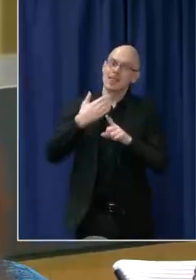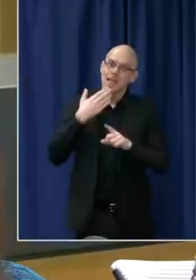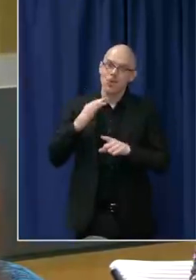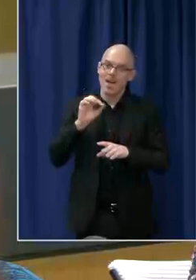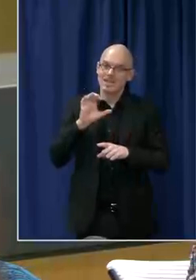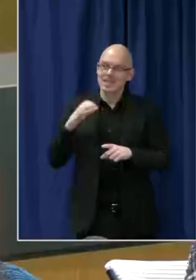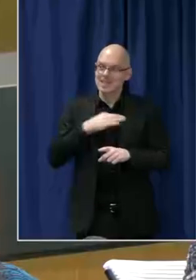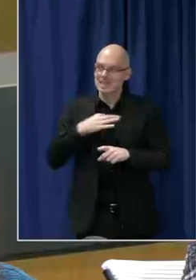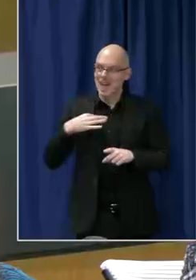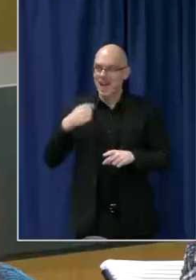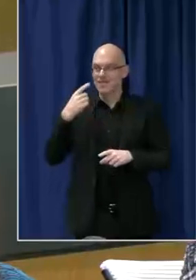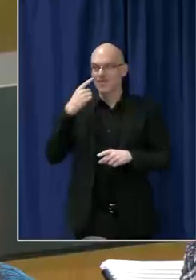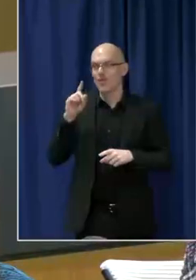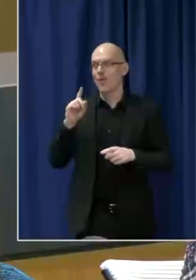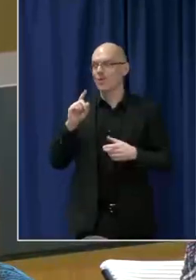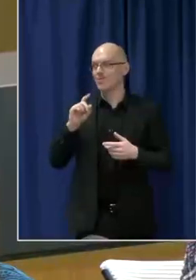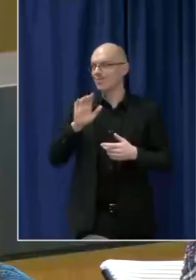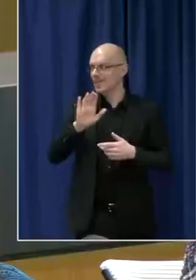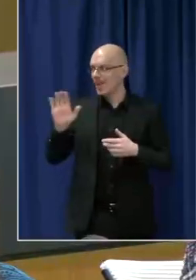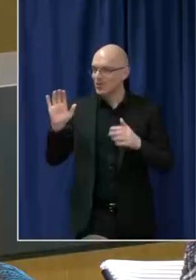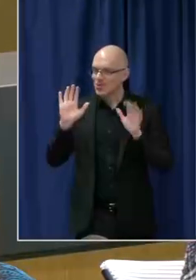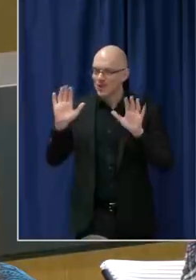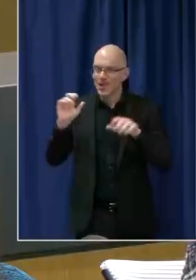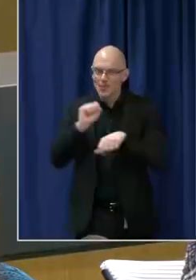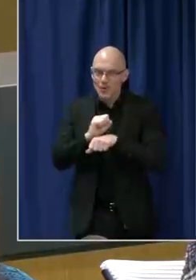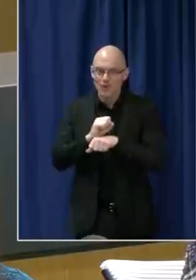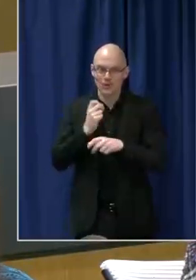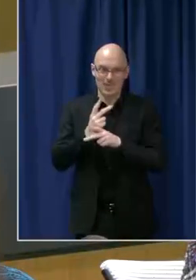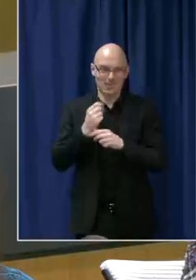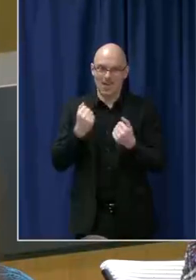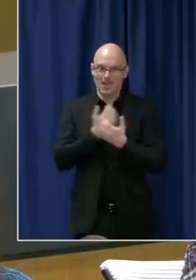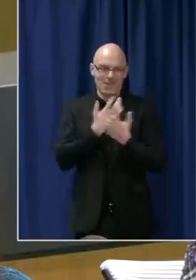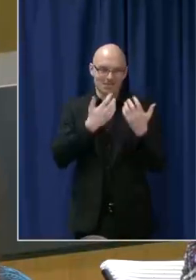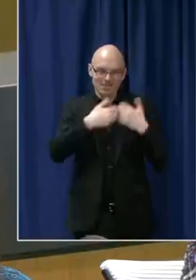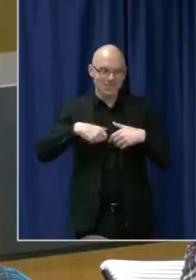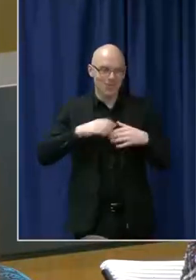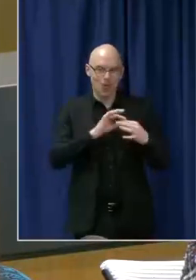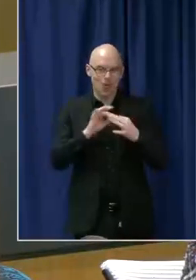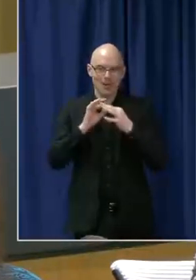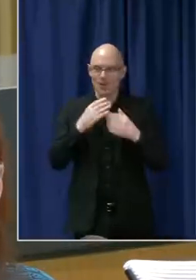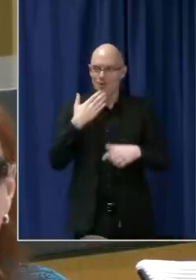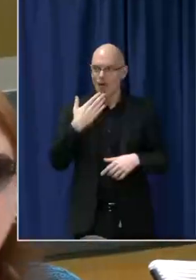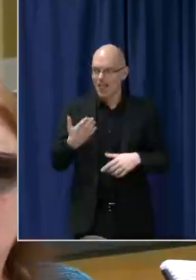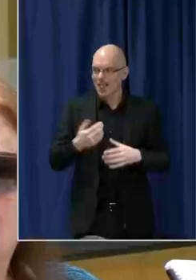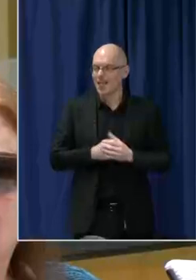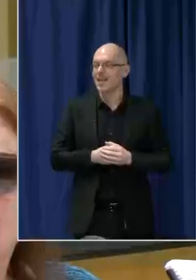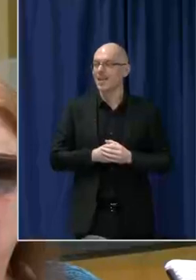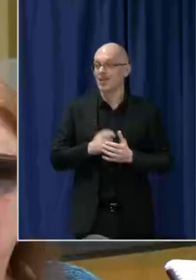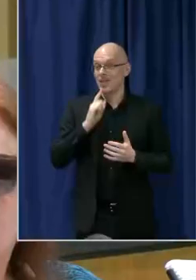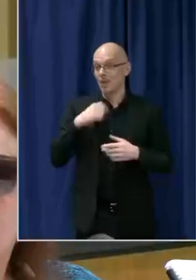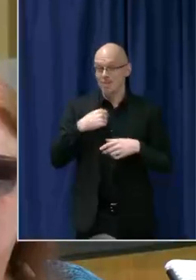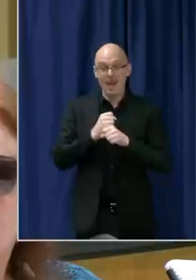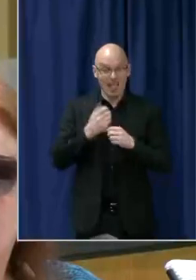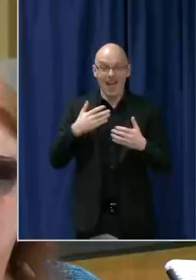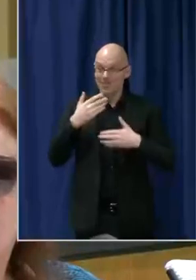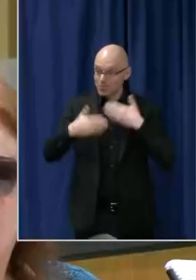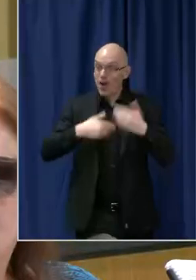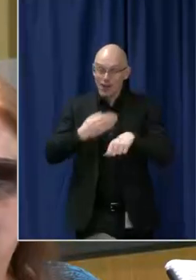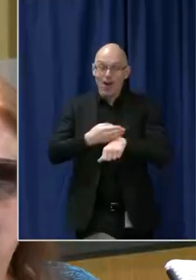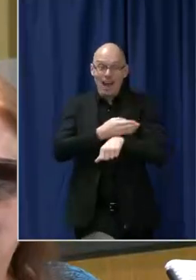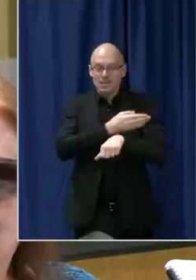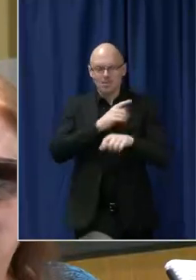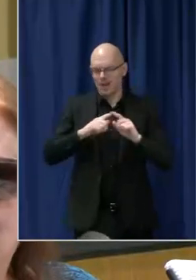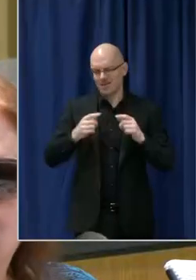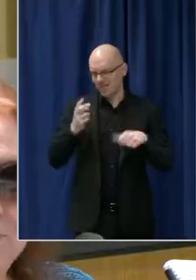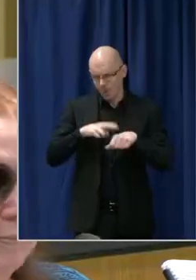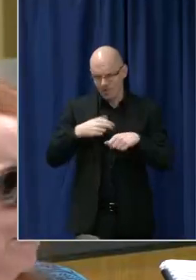extraordinary efforts to keep us all coordinated. We've made a lot of progress, but clearly we have more to do. And with